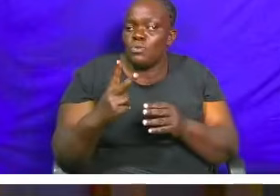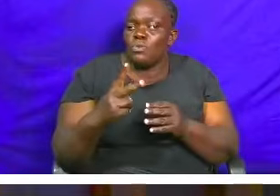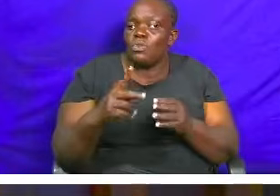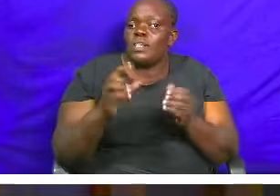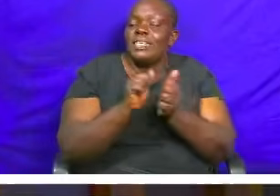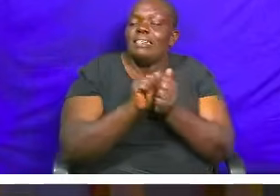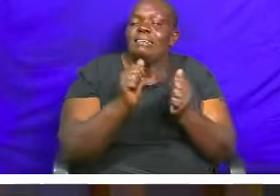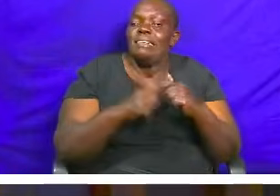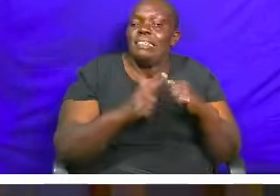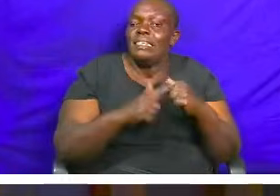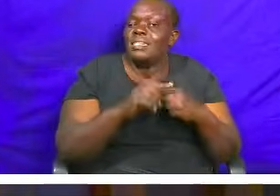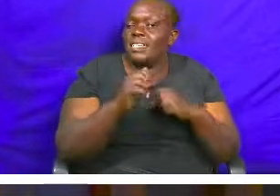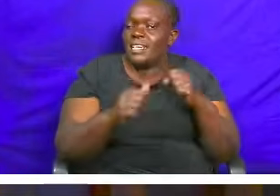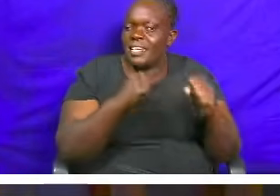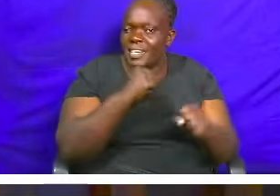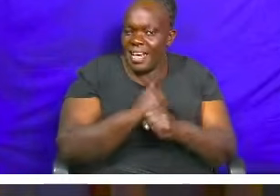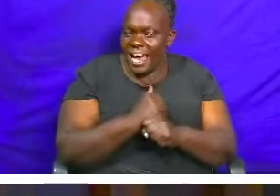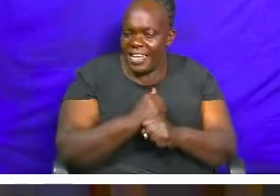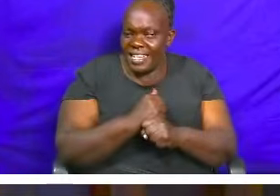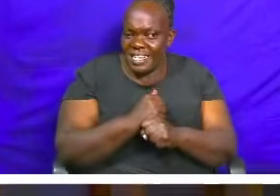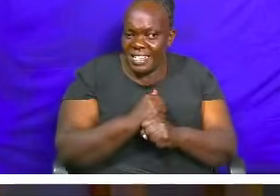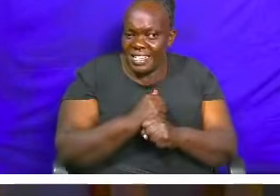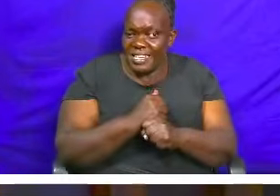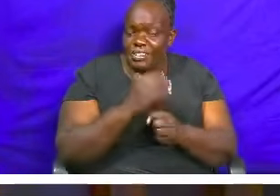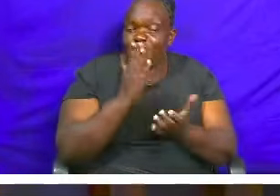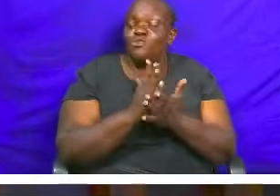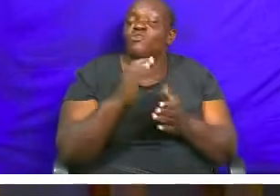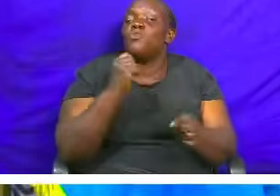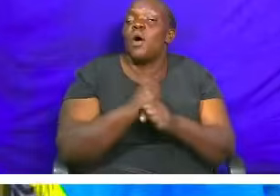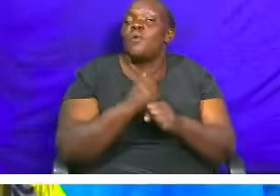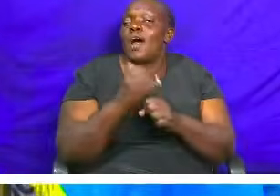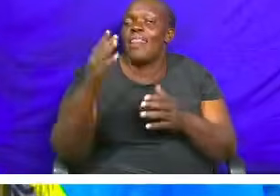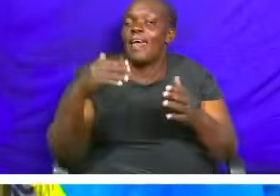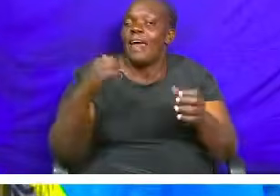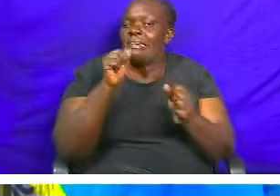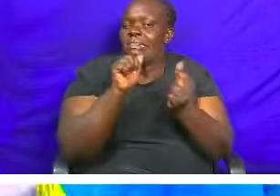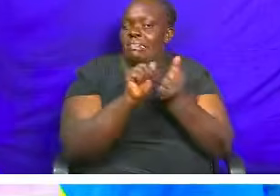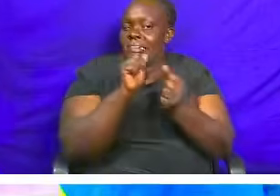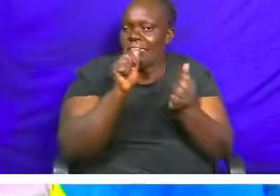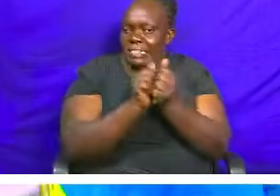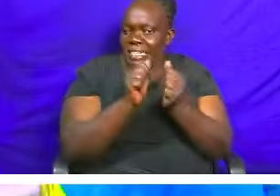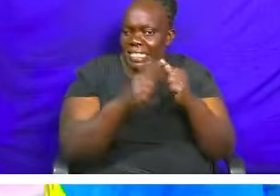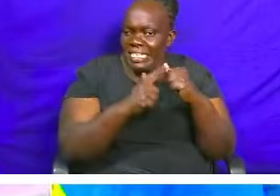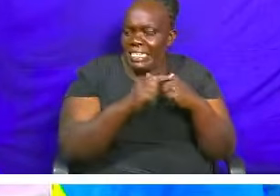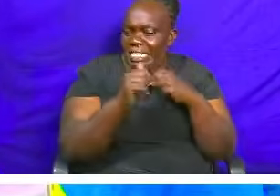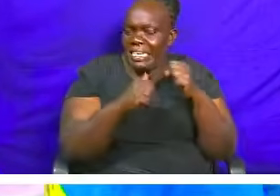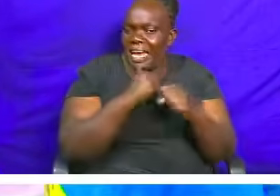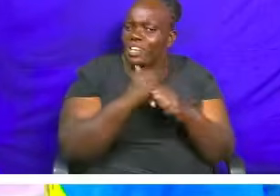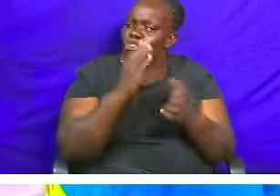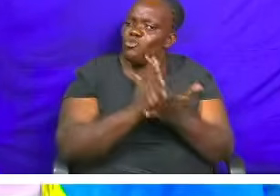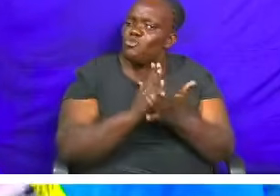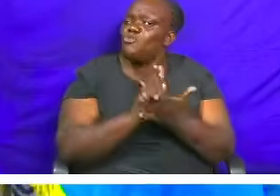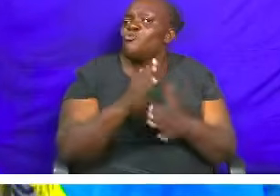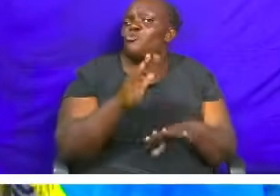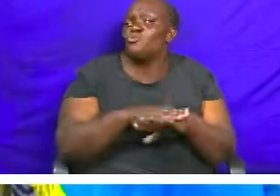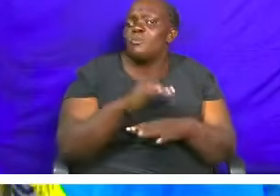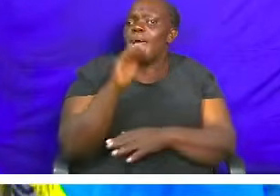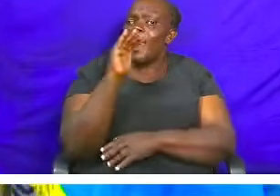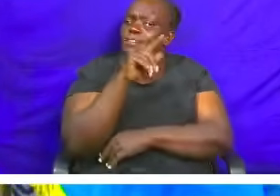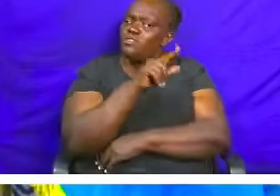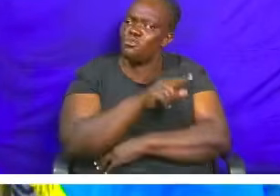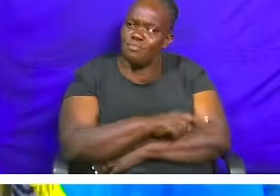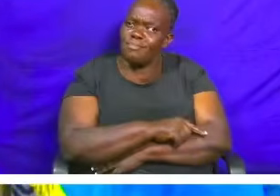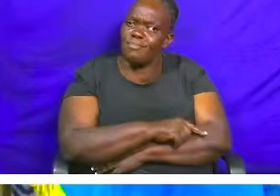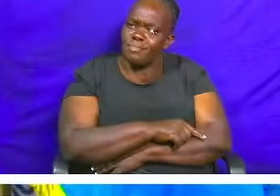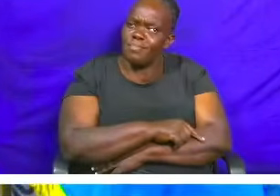years. So wow. I have Hapo ni mambo mazuri kabisa hapo. Nafikiri ni jambo nzuri kabisa hapo kwa sababu ya vile ambavyo tumefanya. Let me ask you. You know,